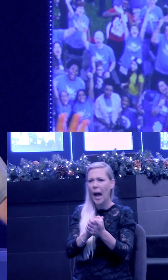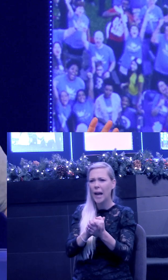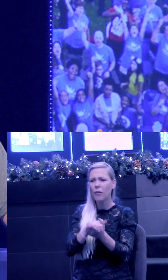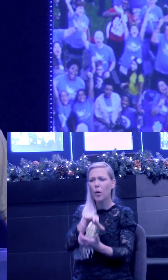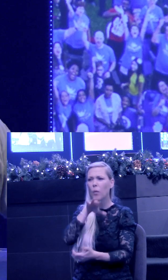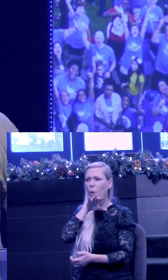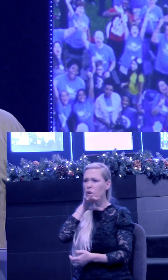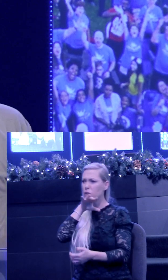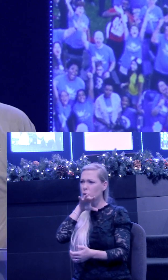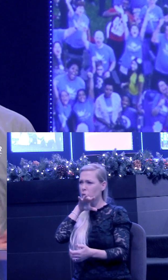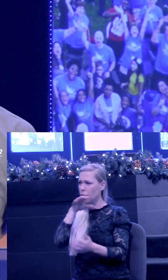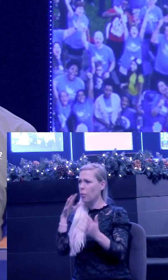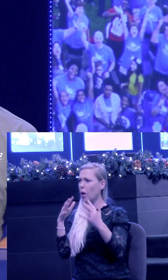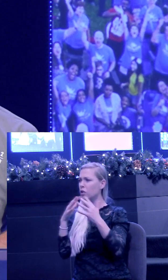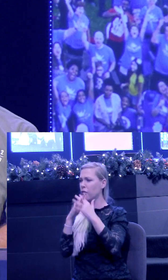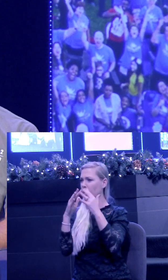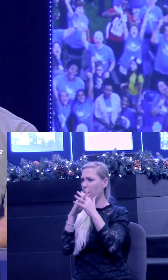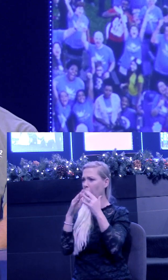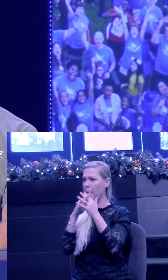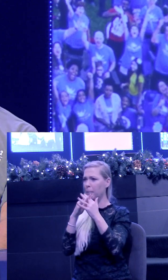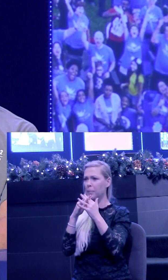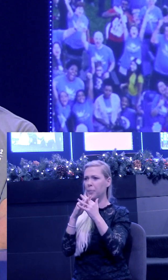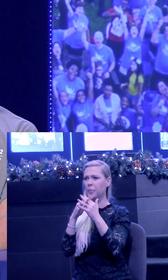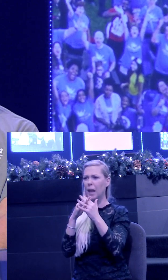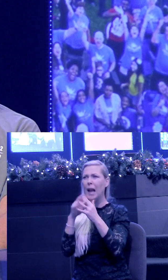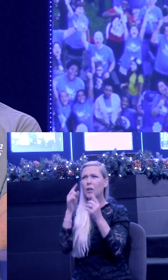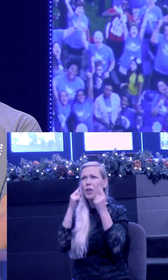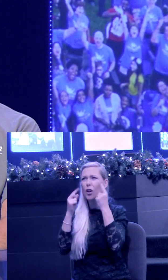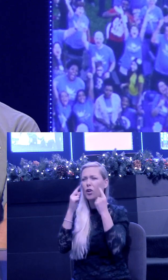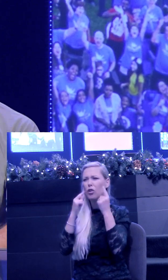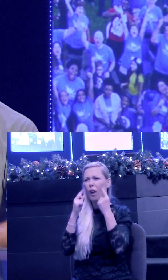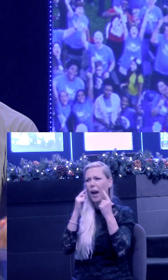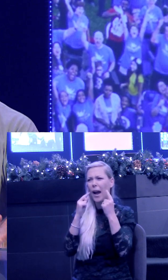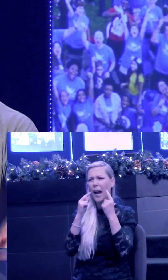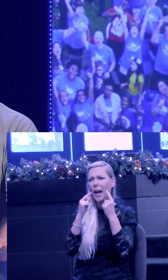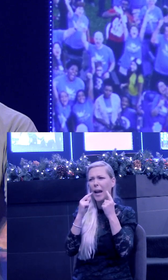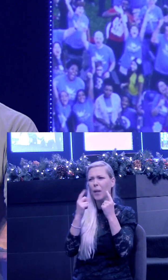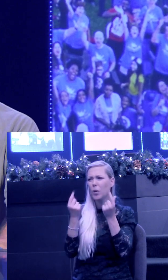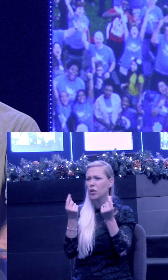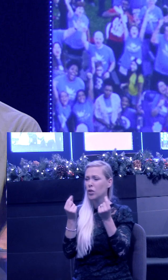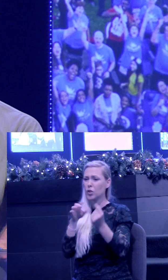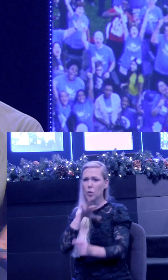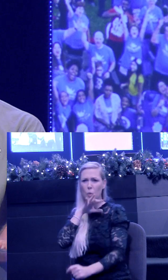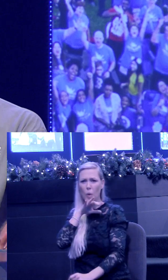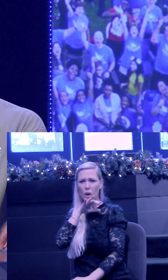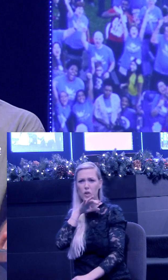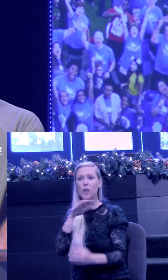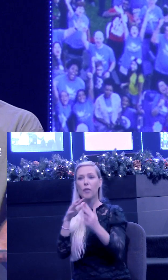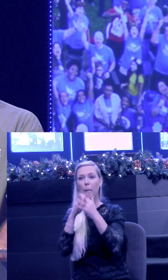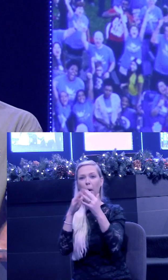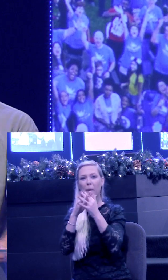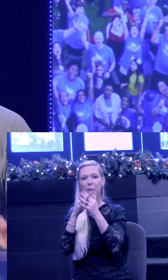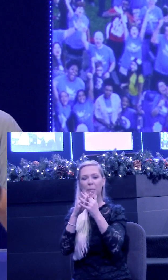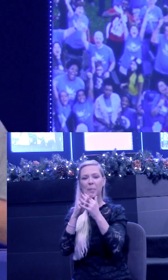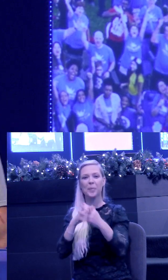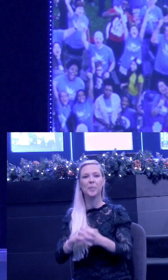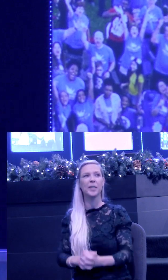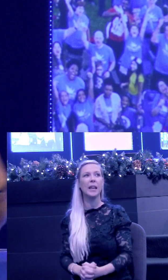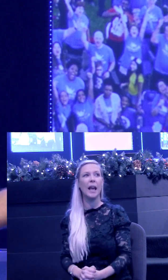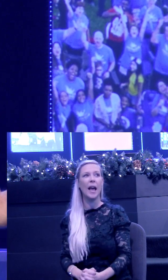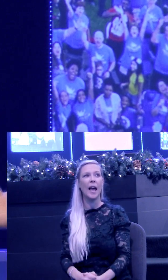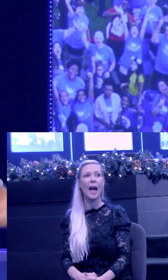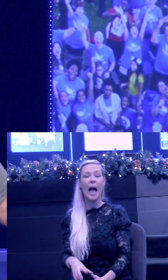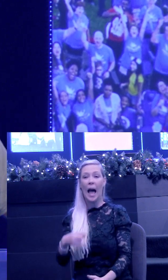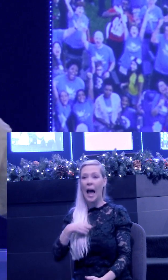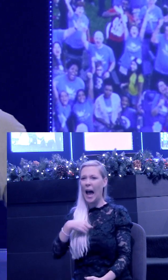my wife, Lori, was in there, and she was kind of tearing up, and she was watching ESPN football, which makes me tear up